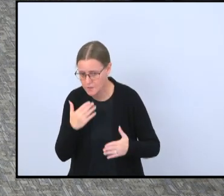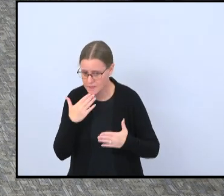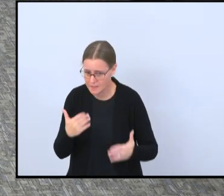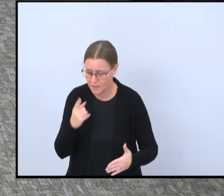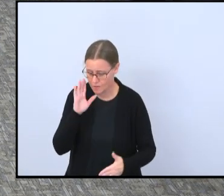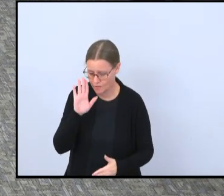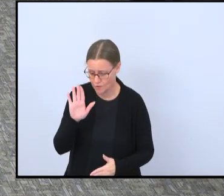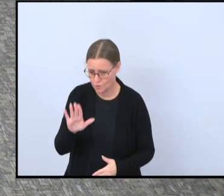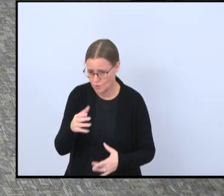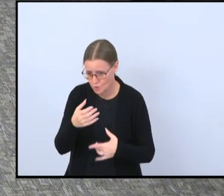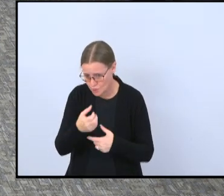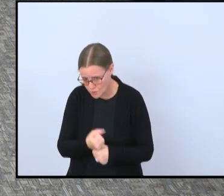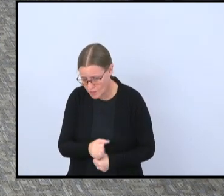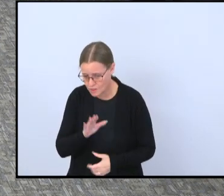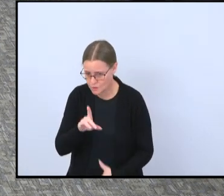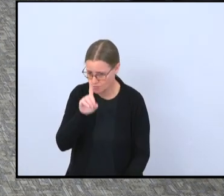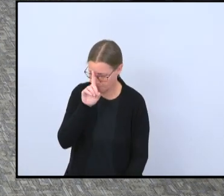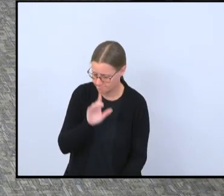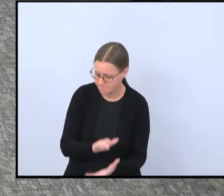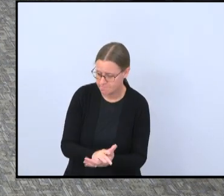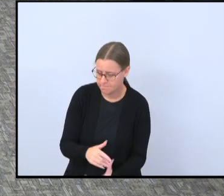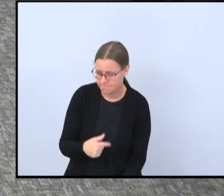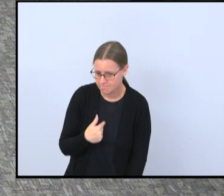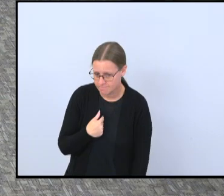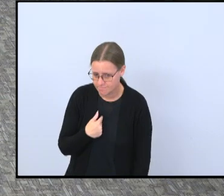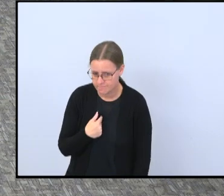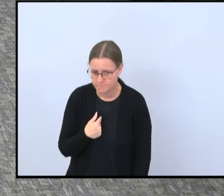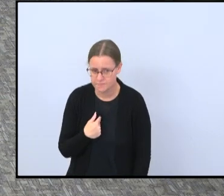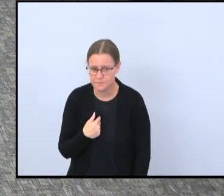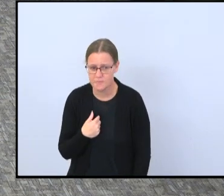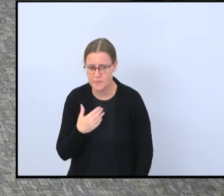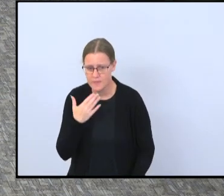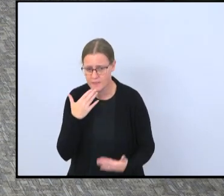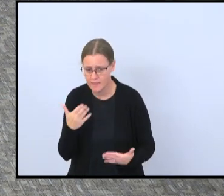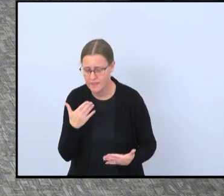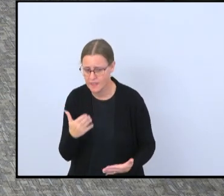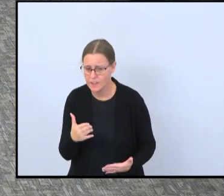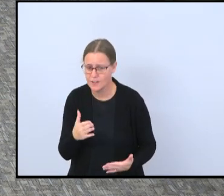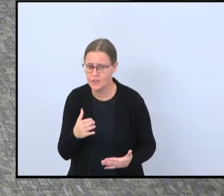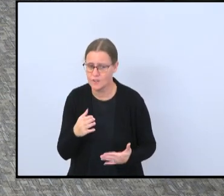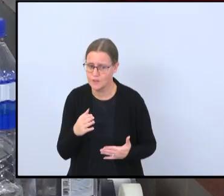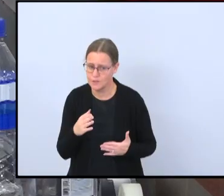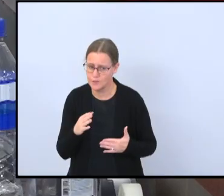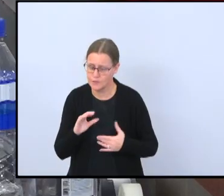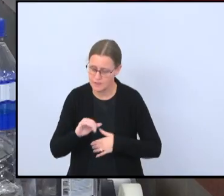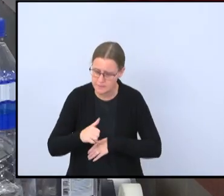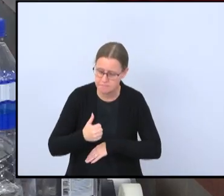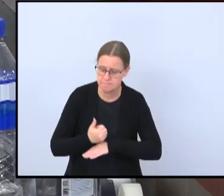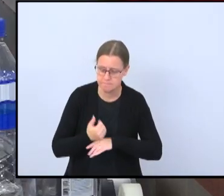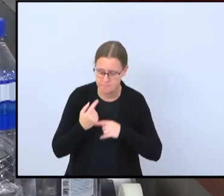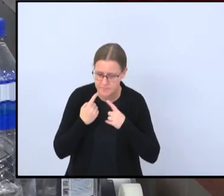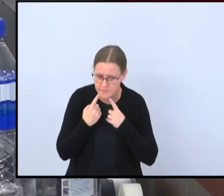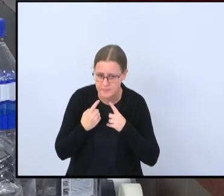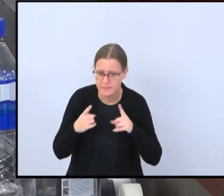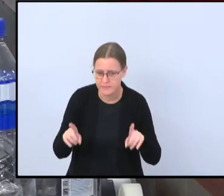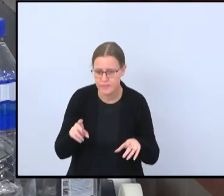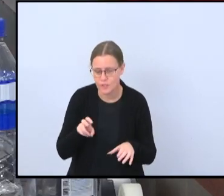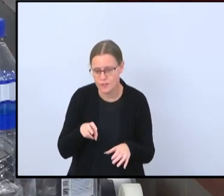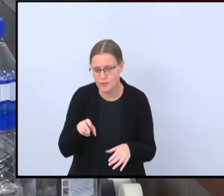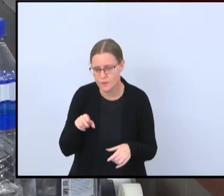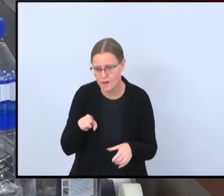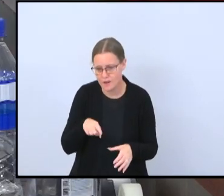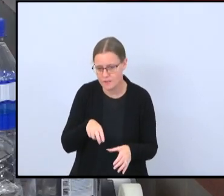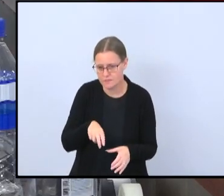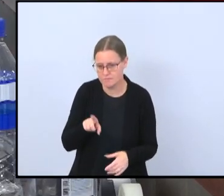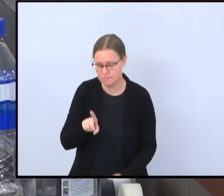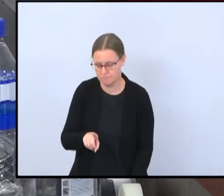trust. Thank you for your belief in me. And thank you for just ensuring that we are set up to be successful. Although you're stepping off the board,